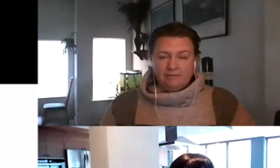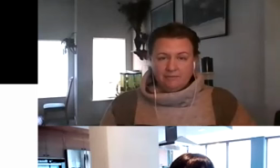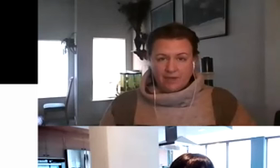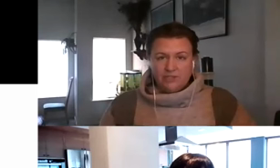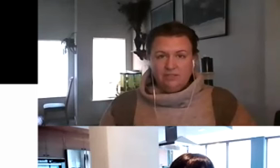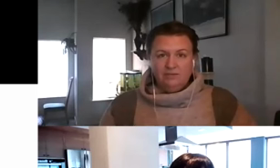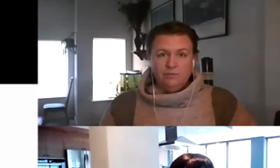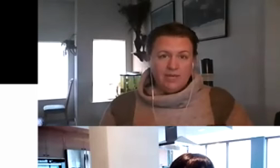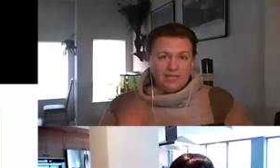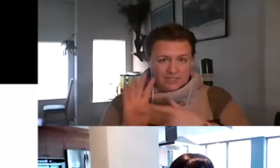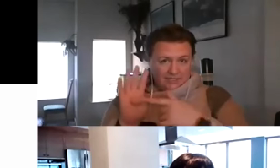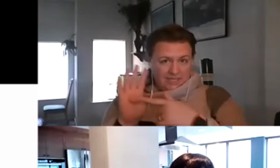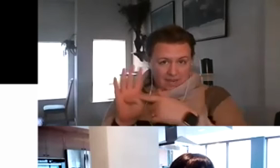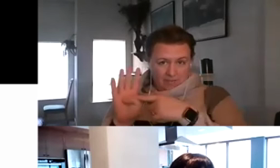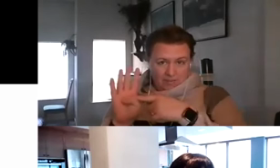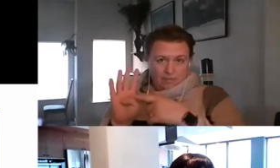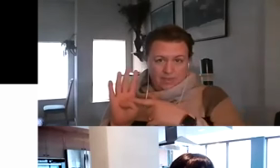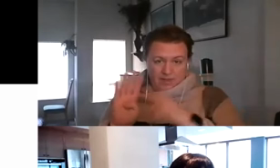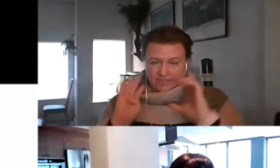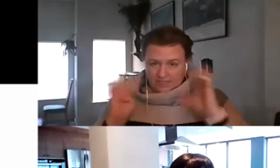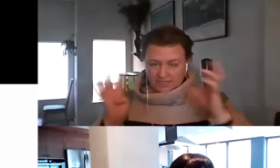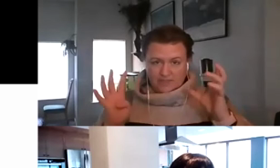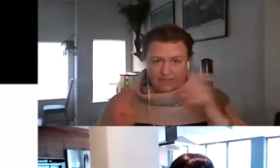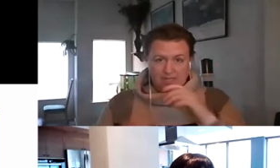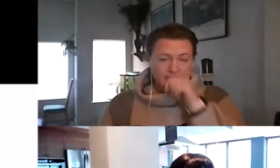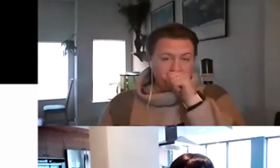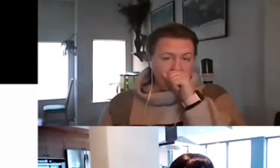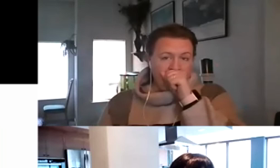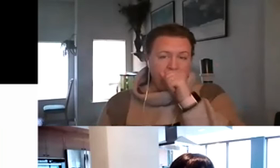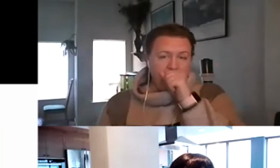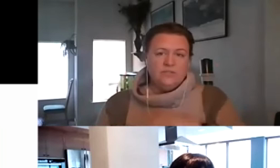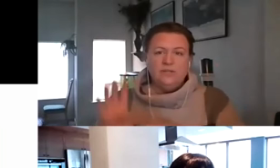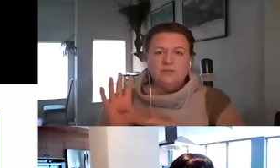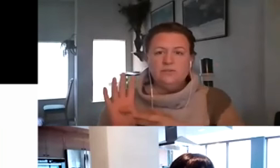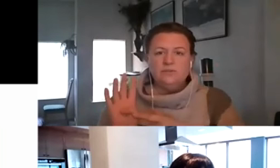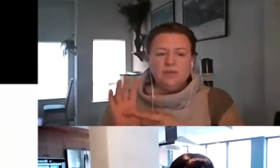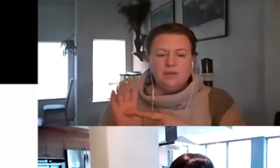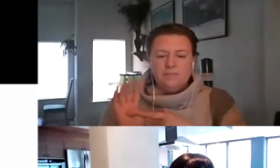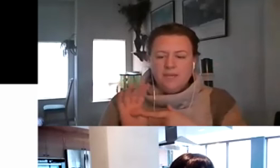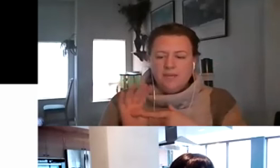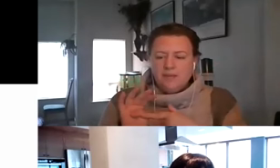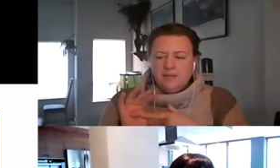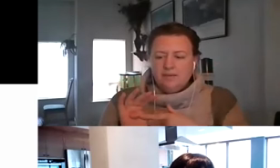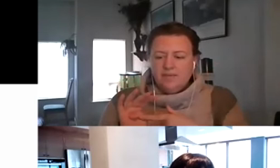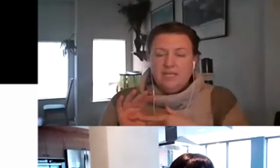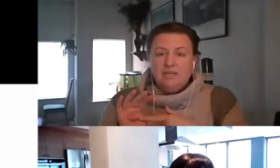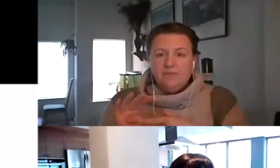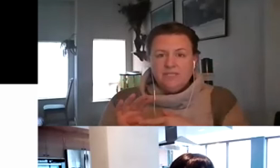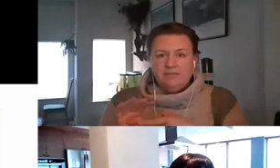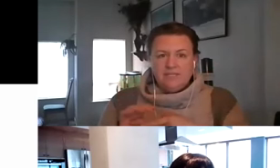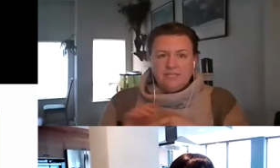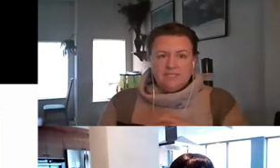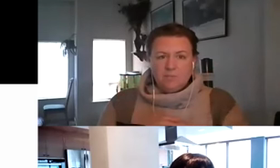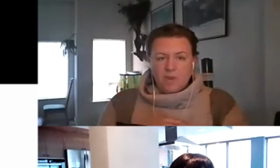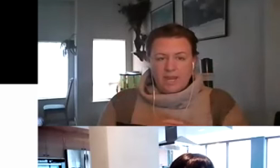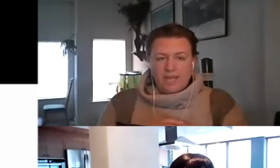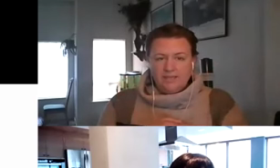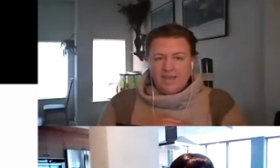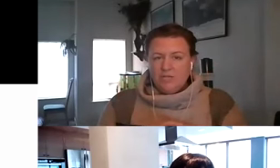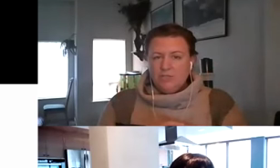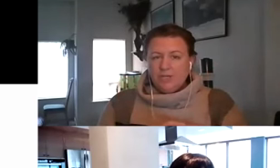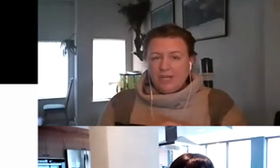overrides executive function when it's lit up, when there's an experience that triggers the need for safety